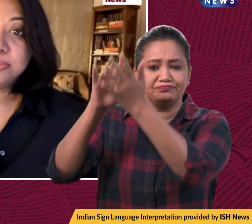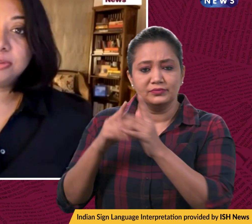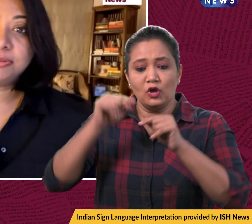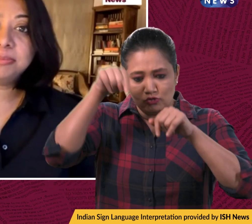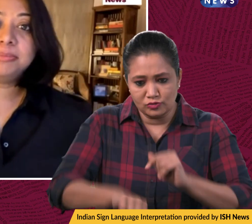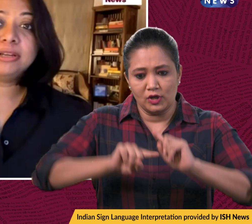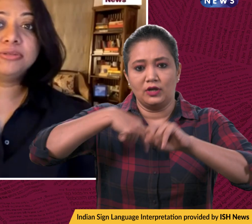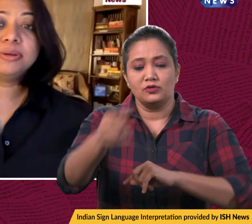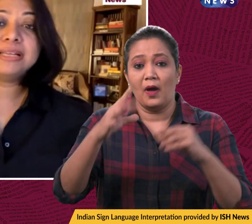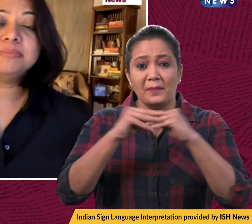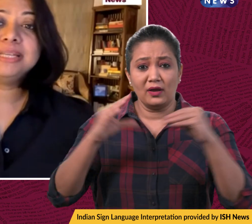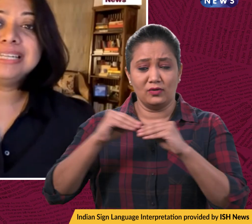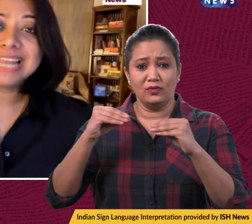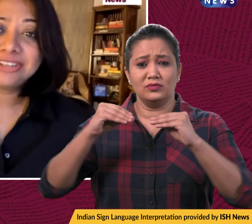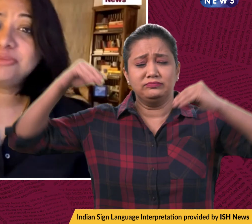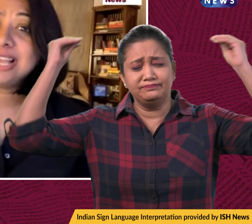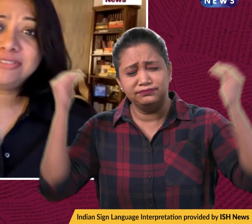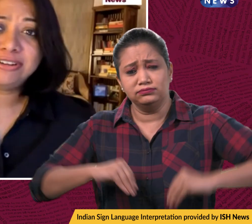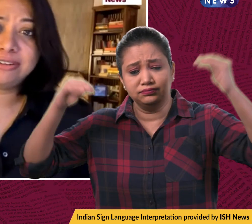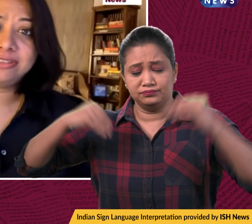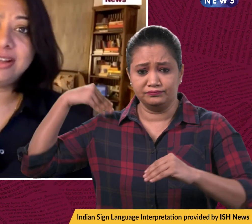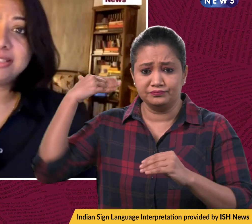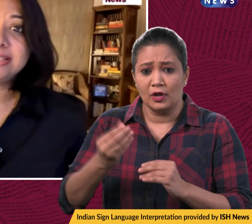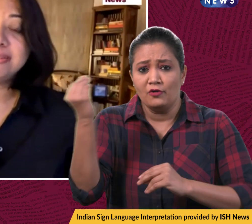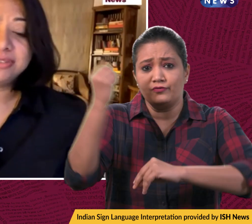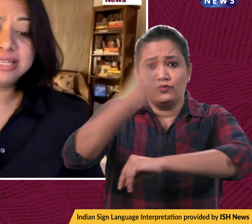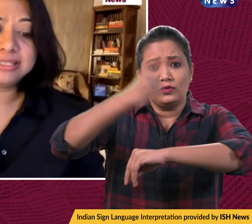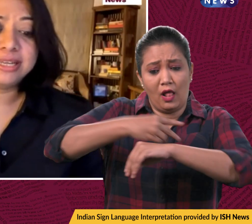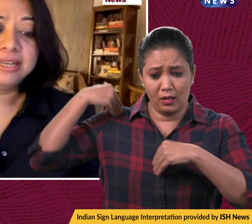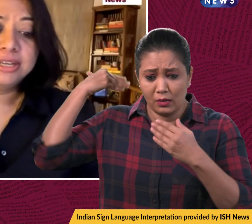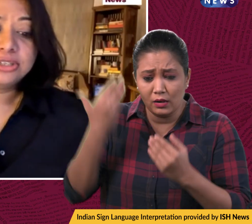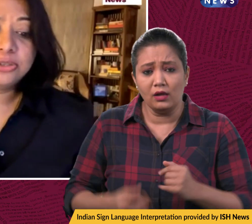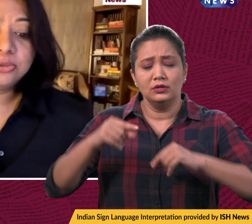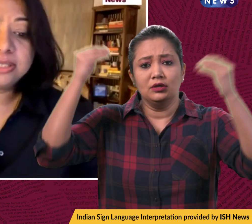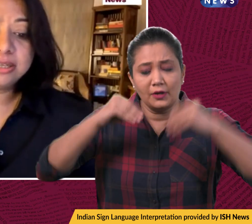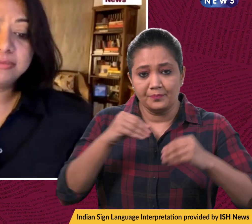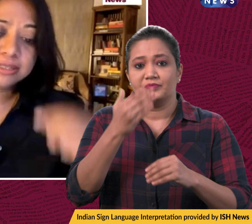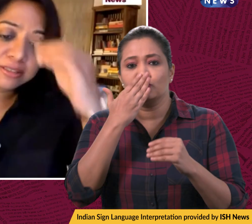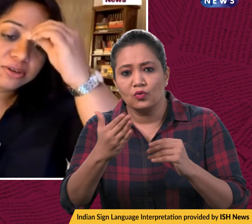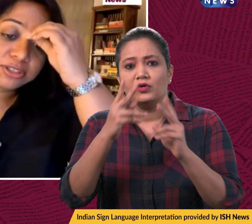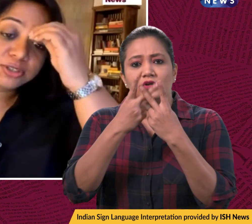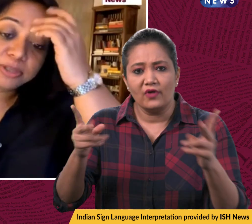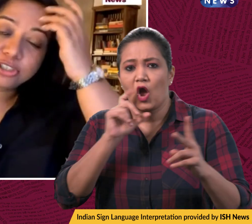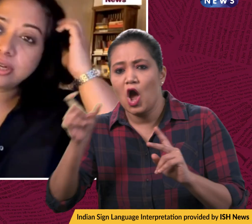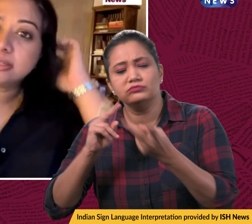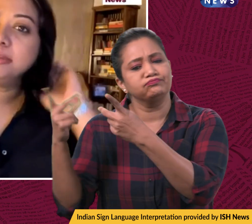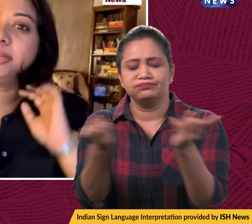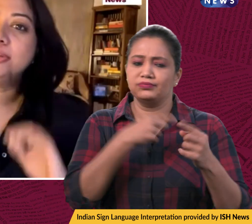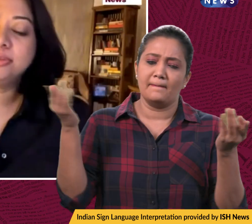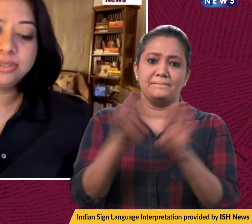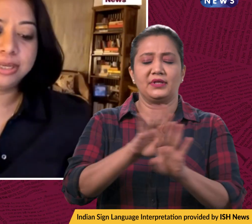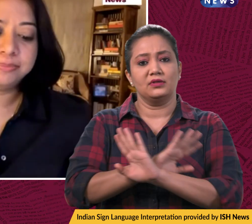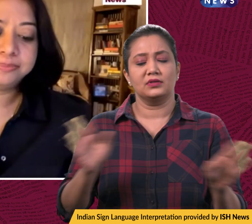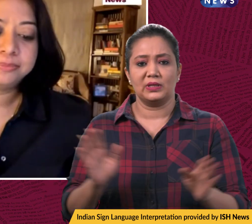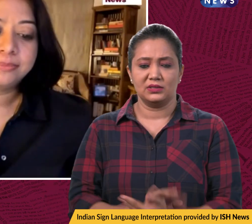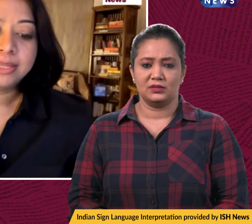for tomorrow. Remember, Bengaluru has been lashed with heavy rain for the last several days. Schools, Anganwadis and colleges were shut in